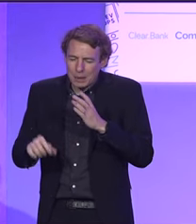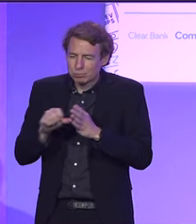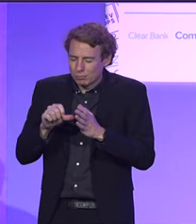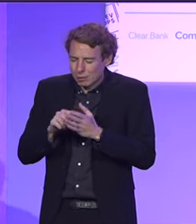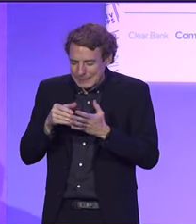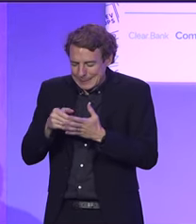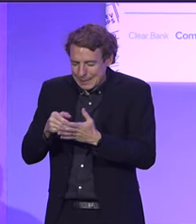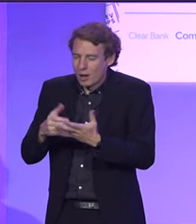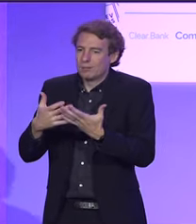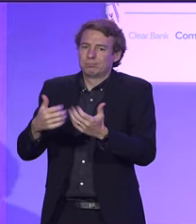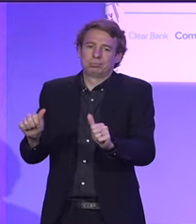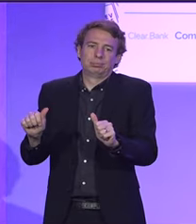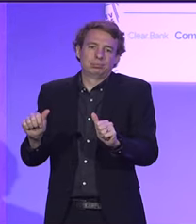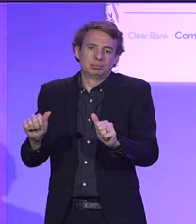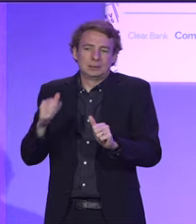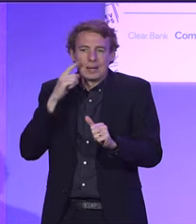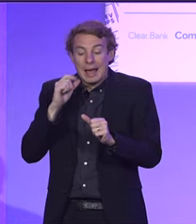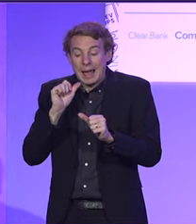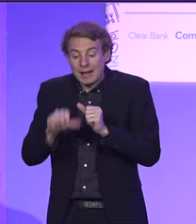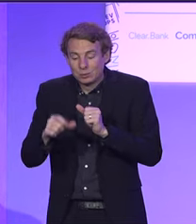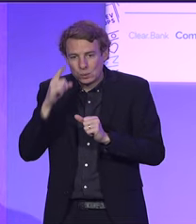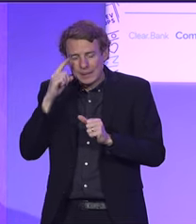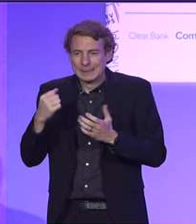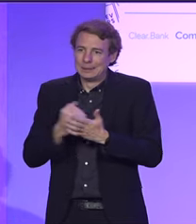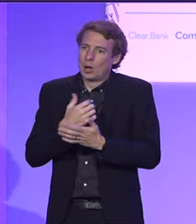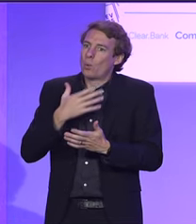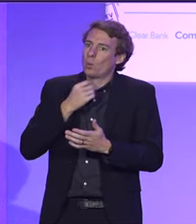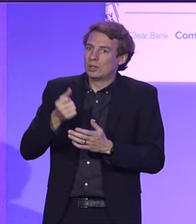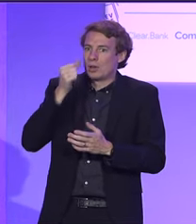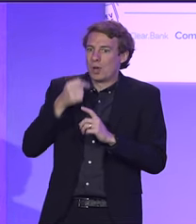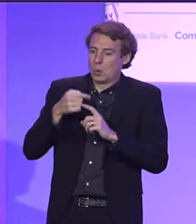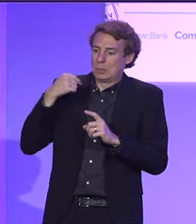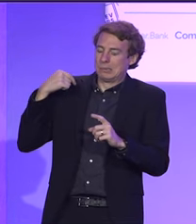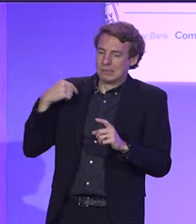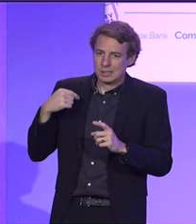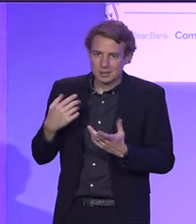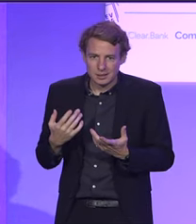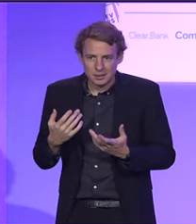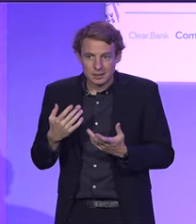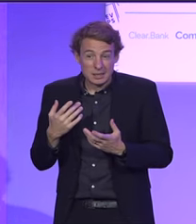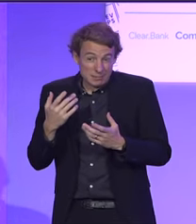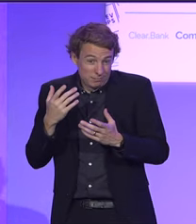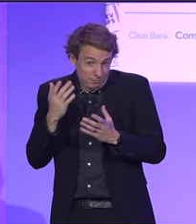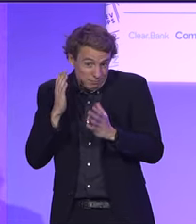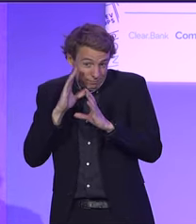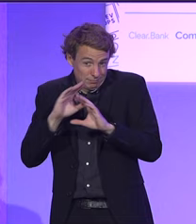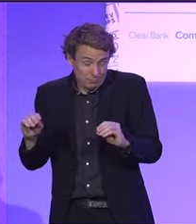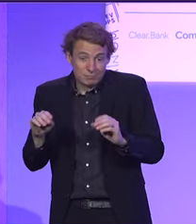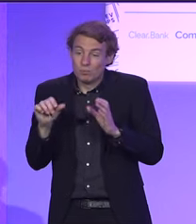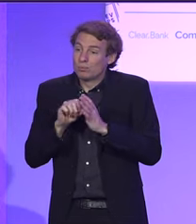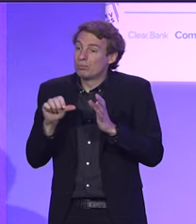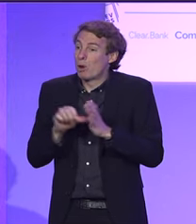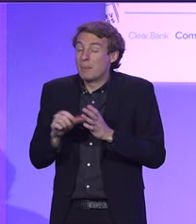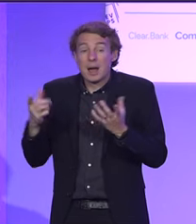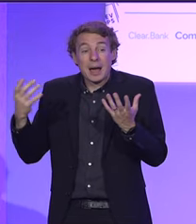knew now, then what I know now. Well, chances are your problem isn't actually that unique and other people are feeling the same way. You've done